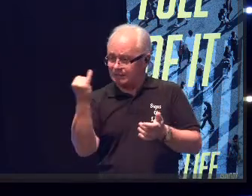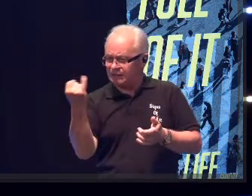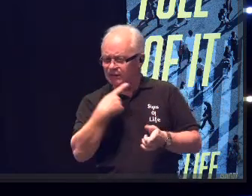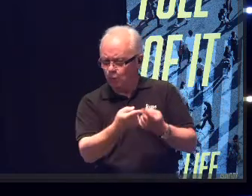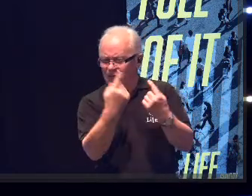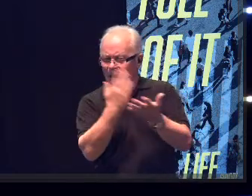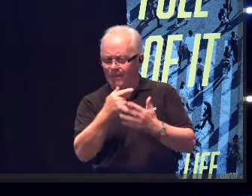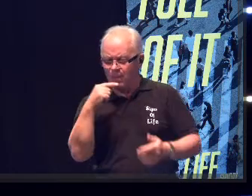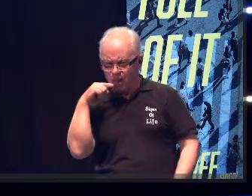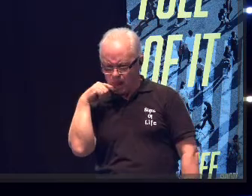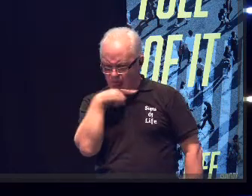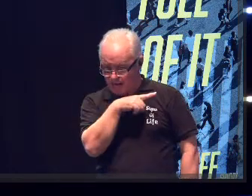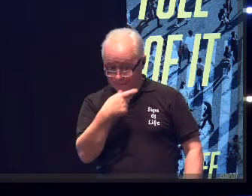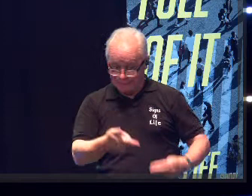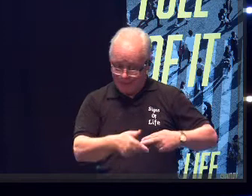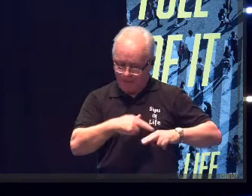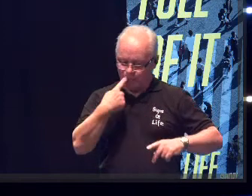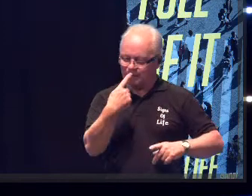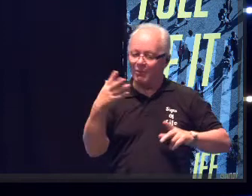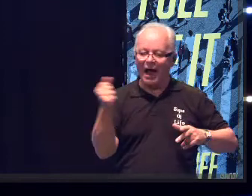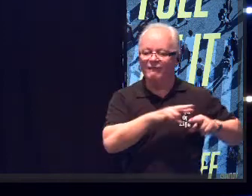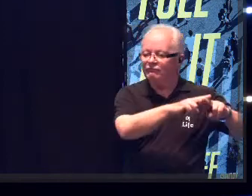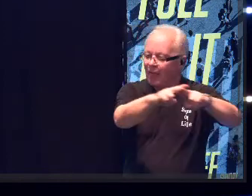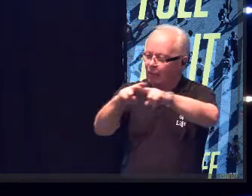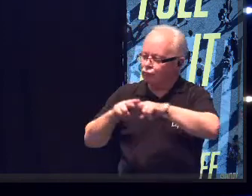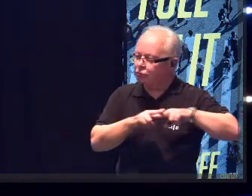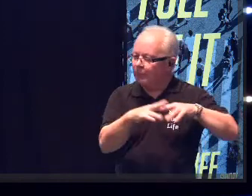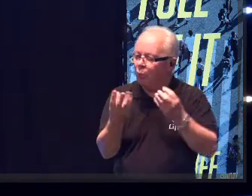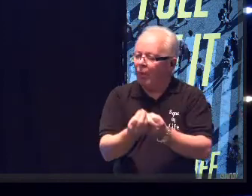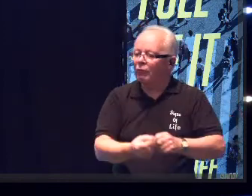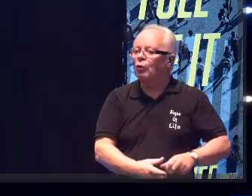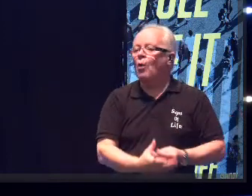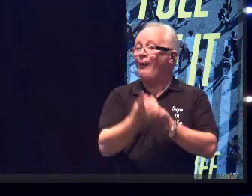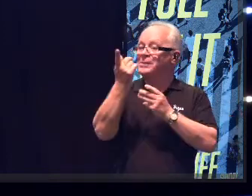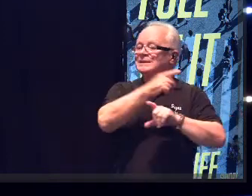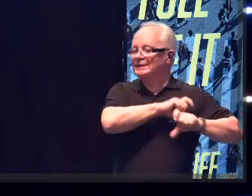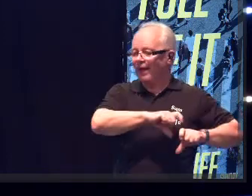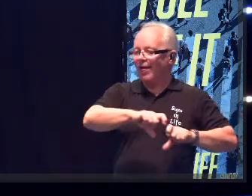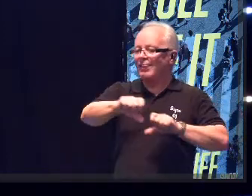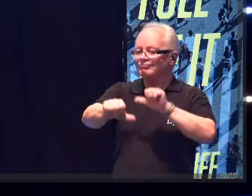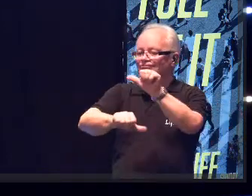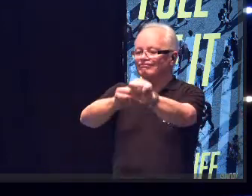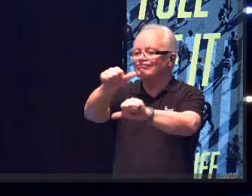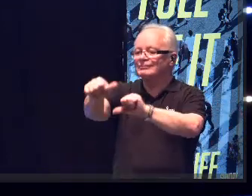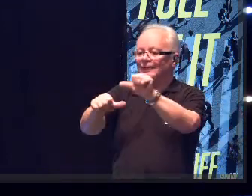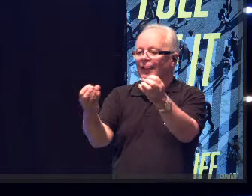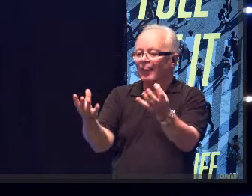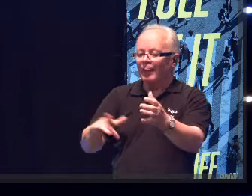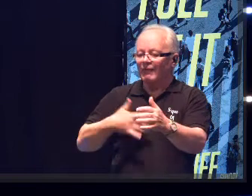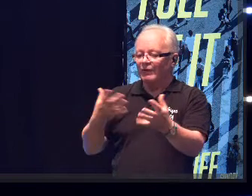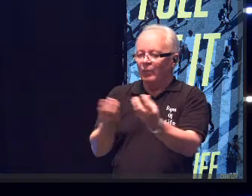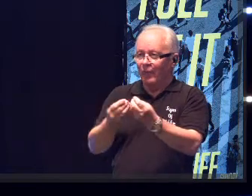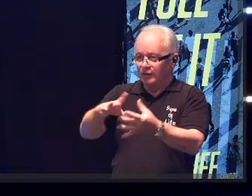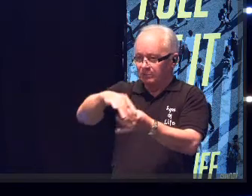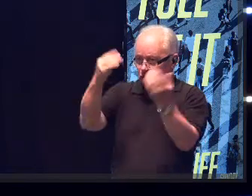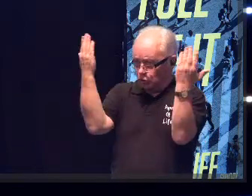have fellowship with God, but go on living in spiritual darkness. We are not practicing